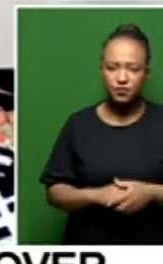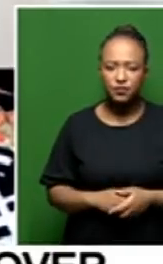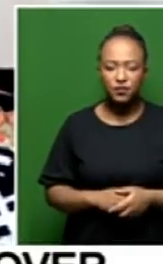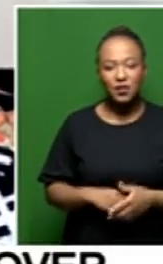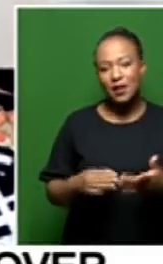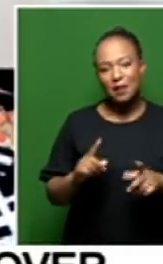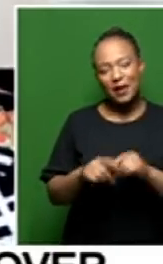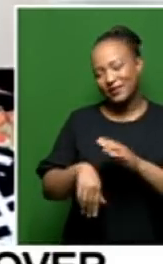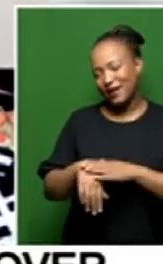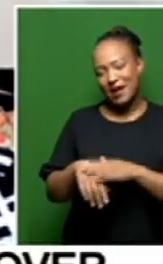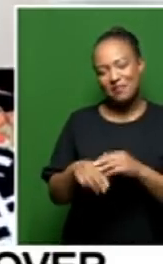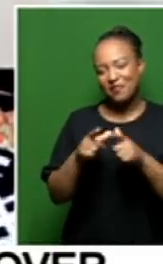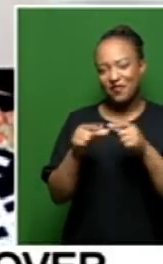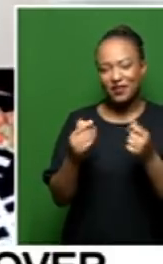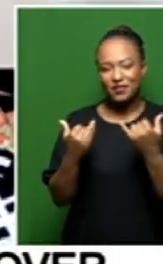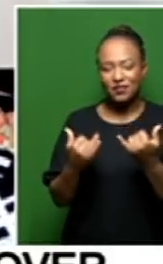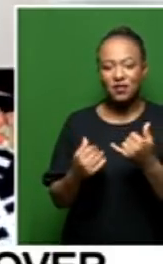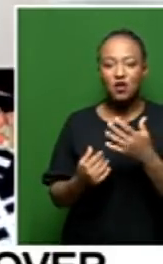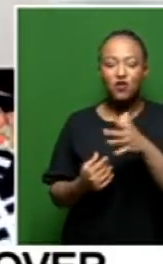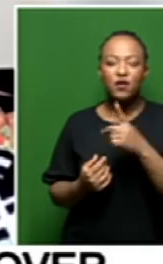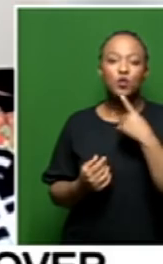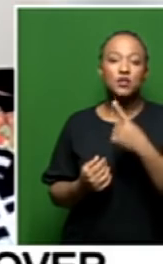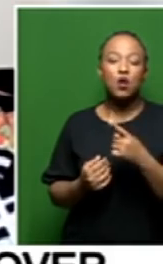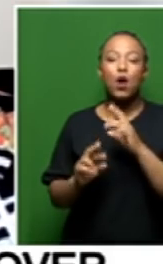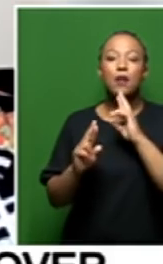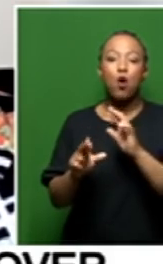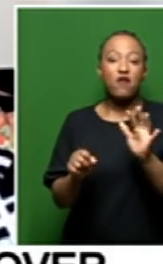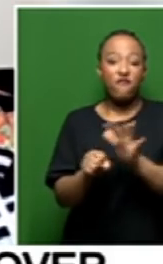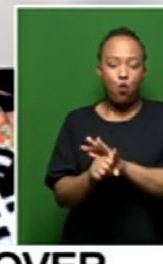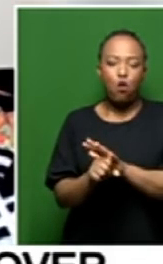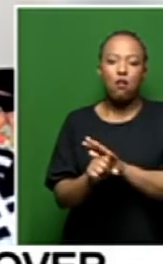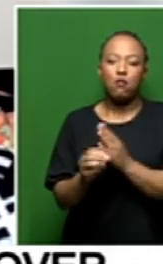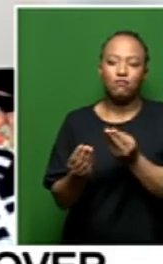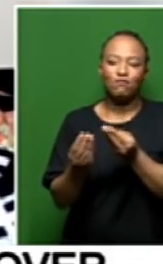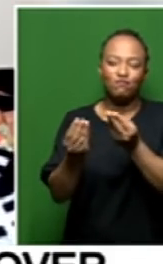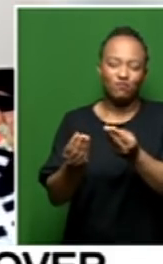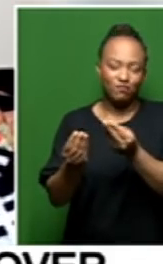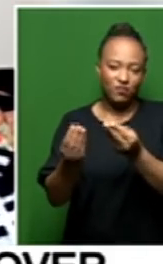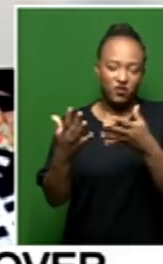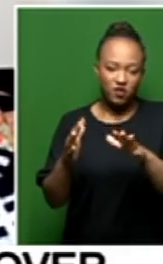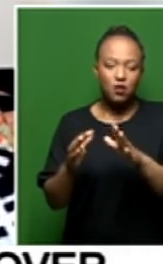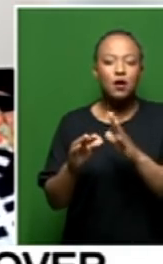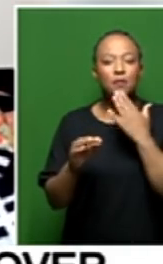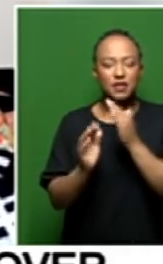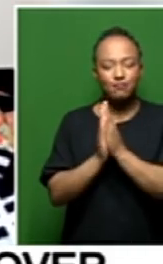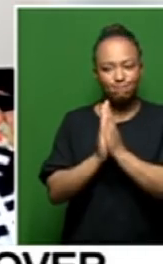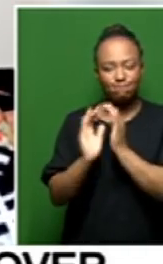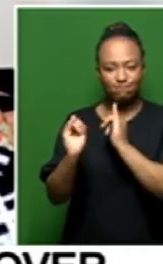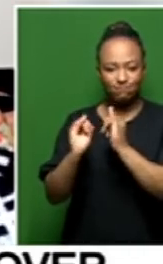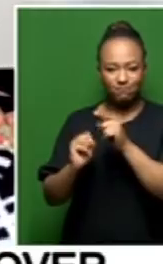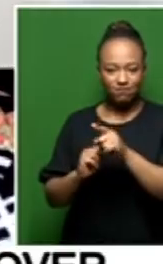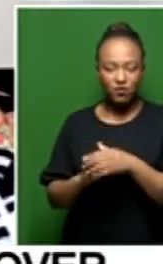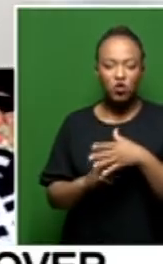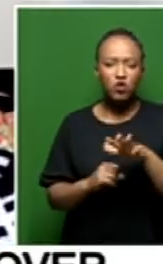out of time, Advocate Madonsela. And as you say, once the entire report is released, please, let's have another chat. But just something